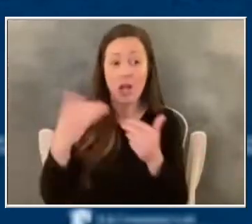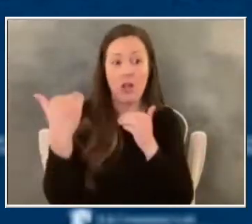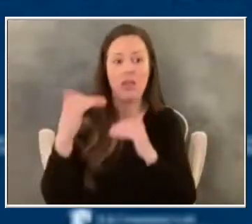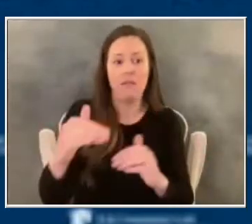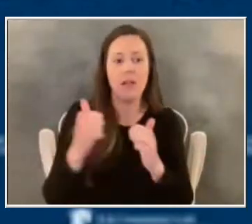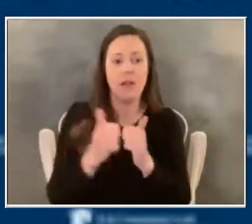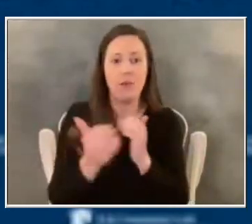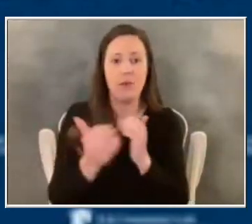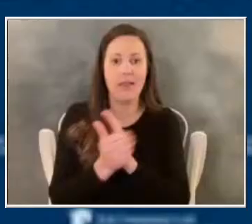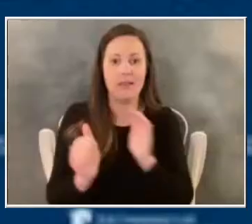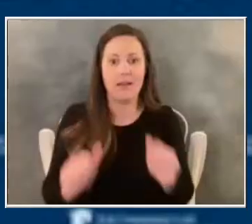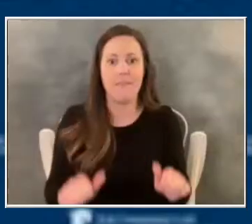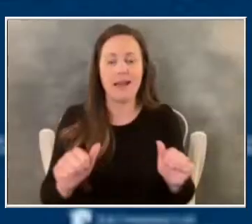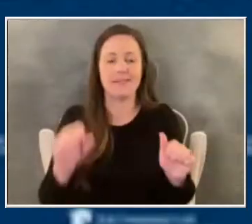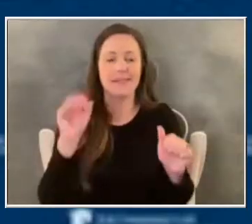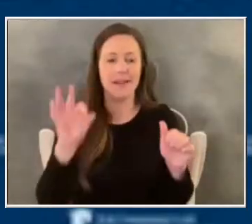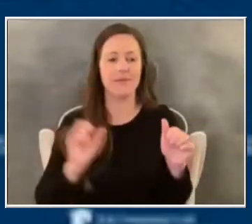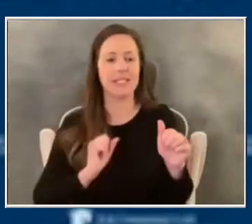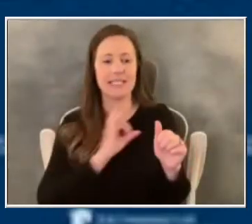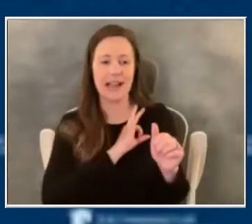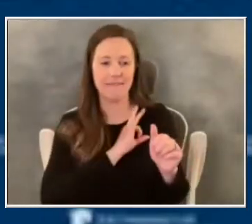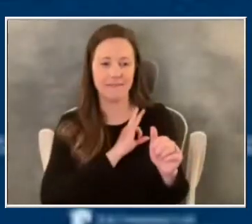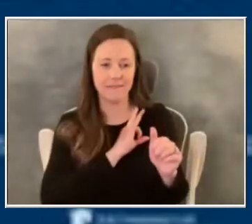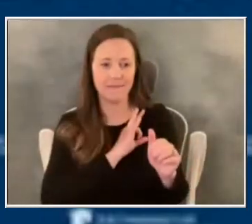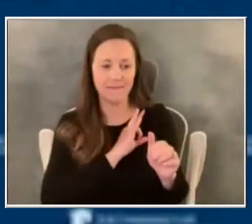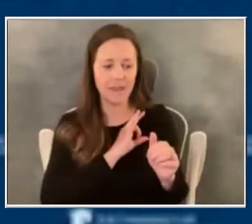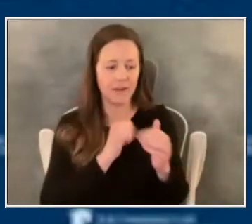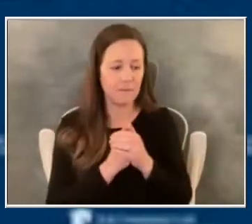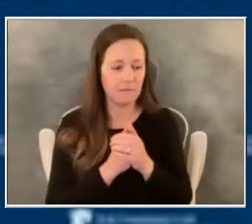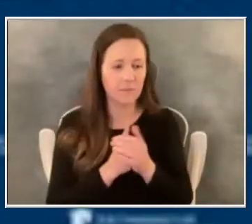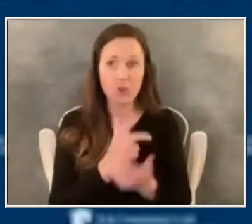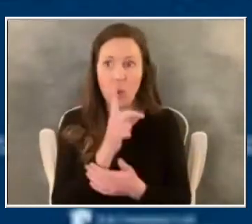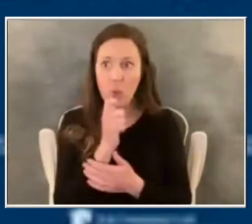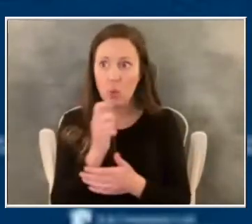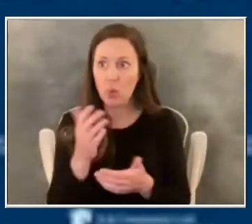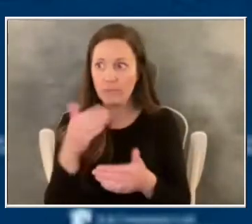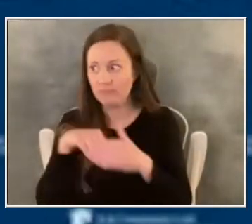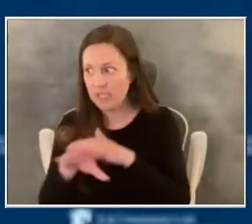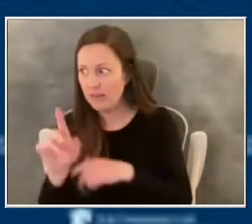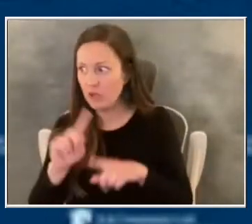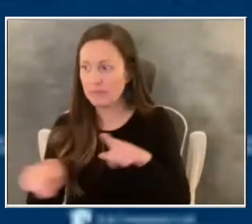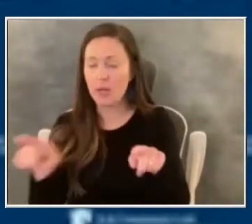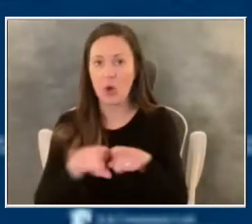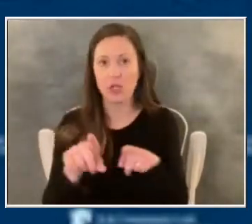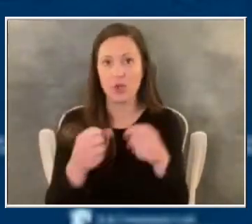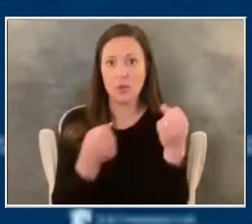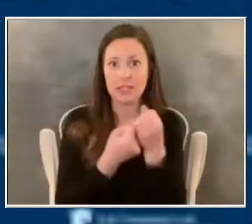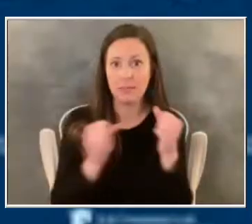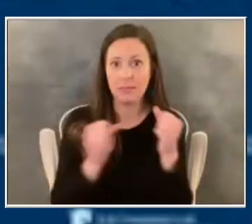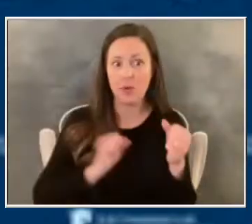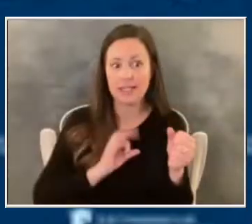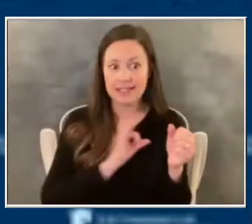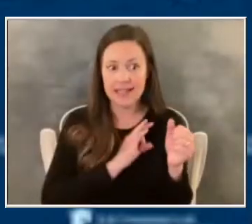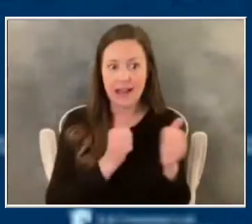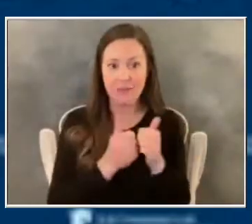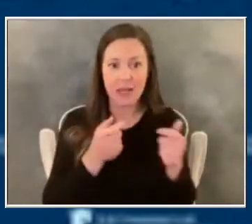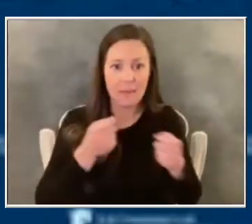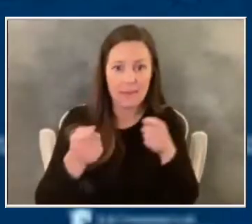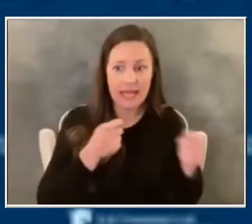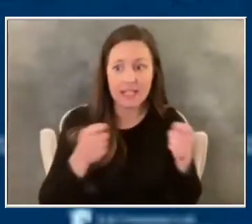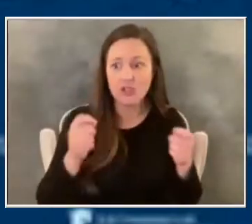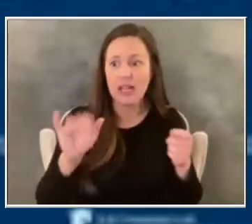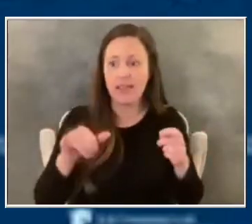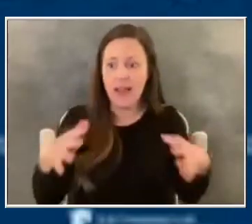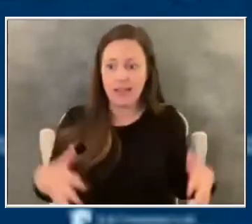capacity of their staff, both in those who deliver, but also the support staff there to assist with managing the labor and